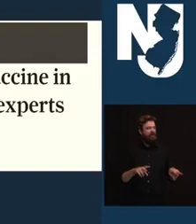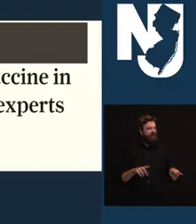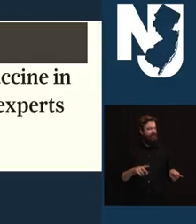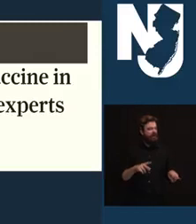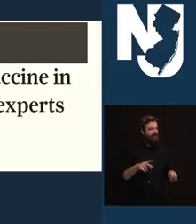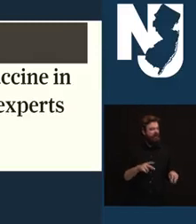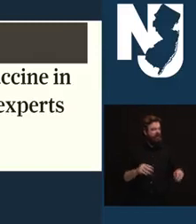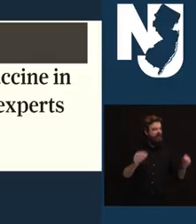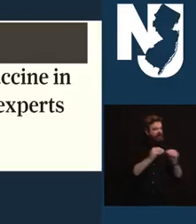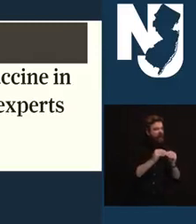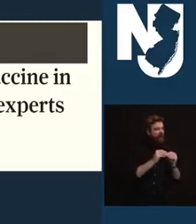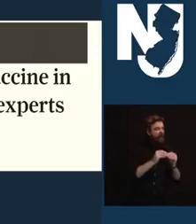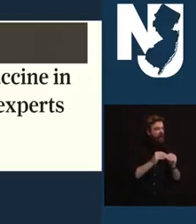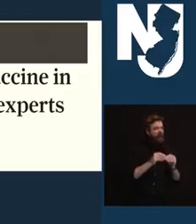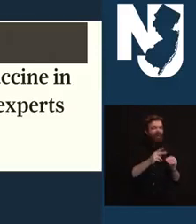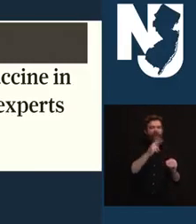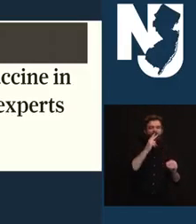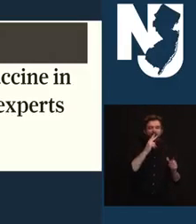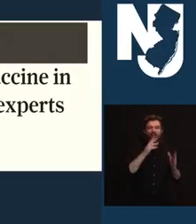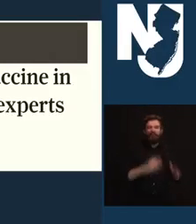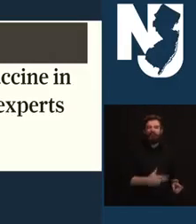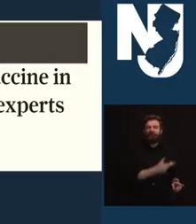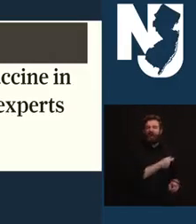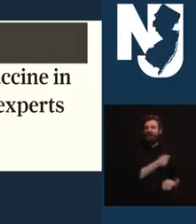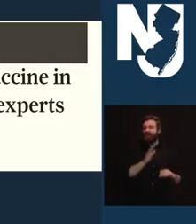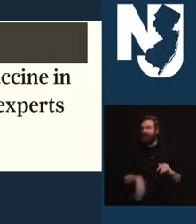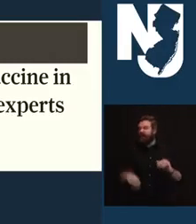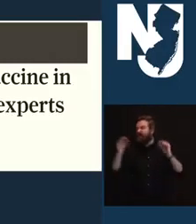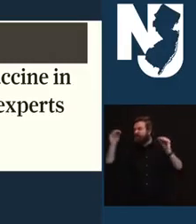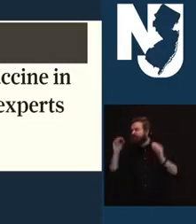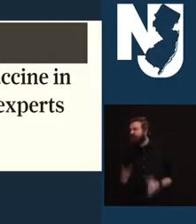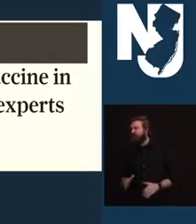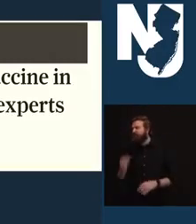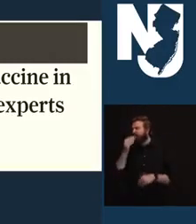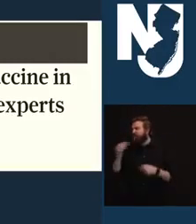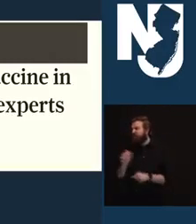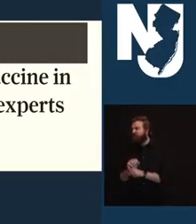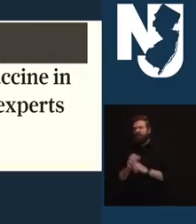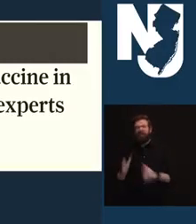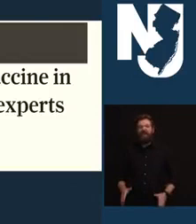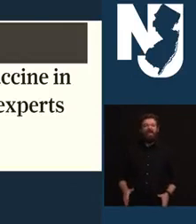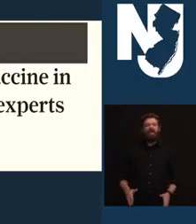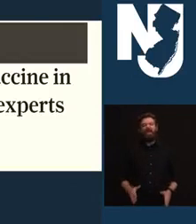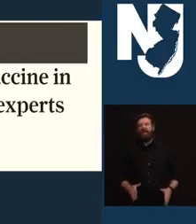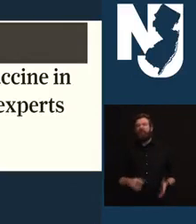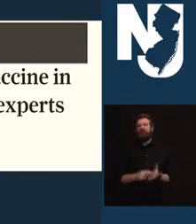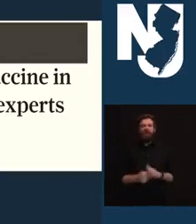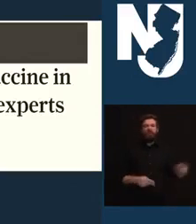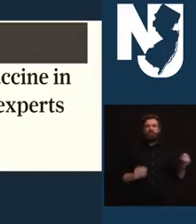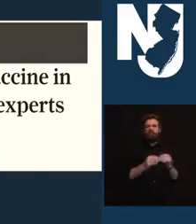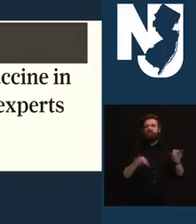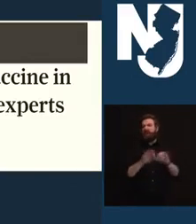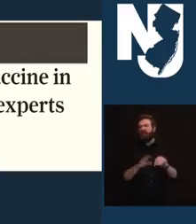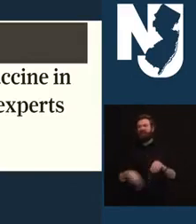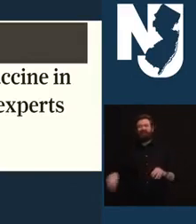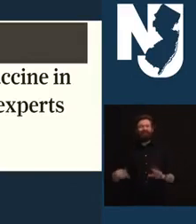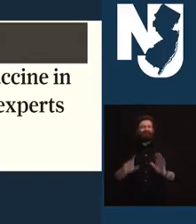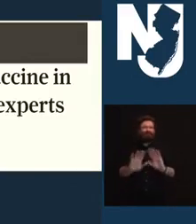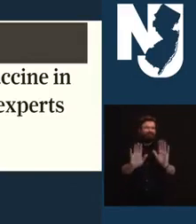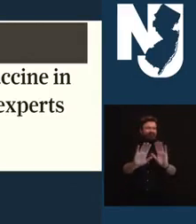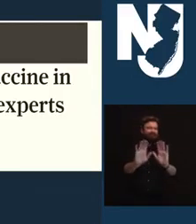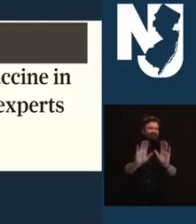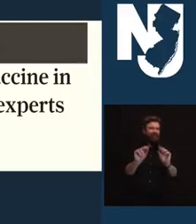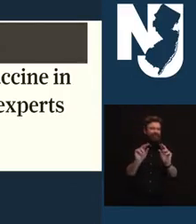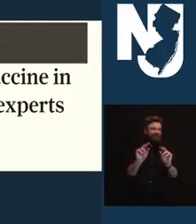B and who is more politically favorable to vaccinate. The correct comparison is, are you more vulnerable to a